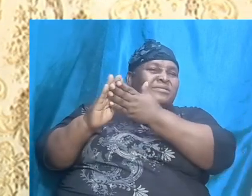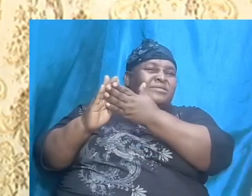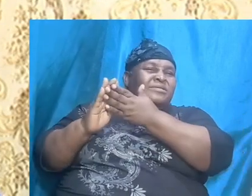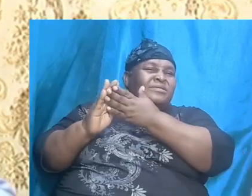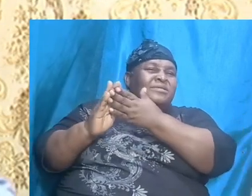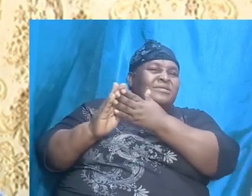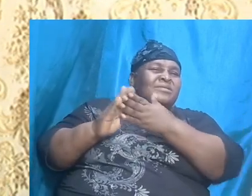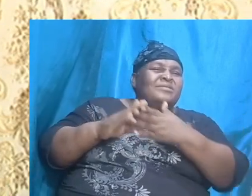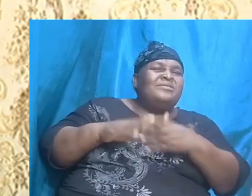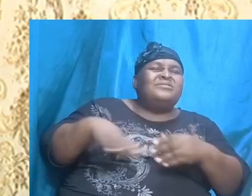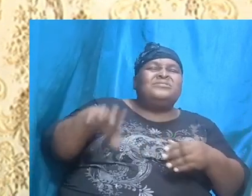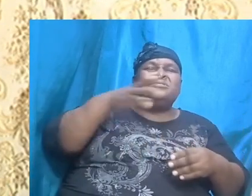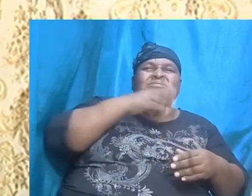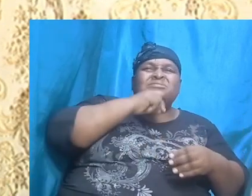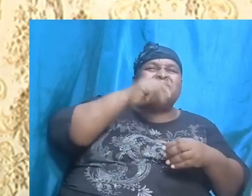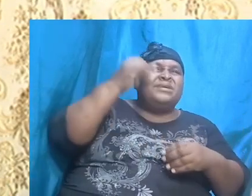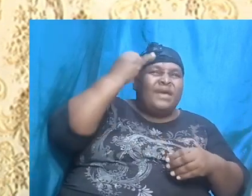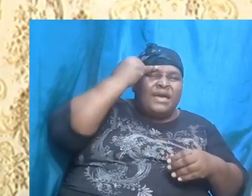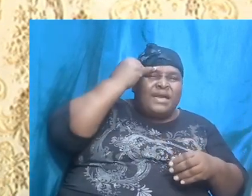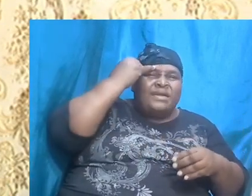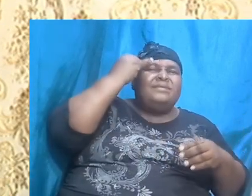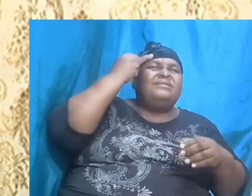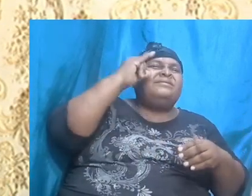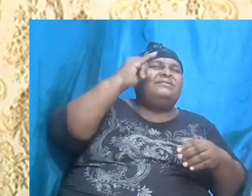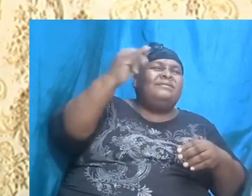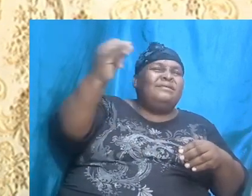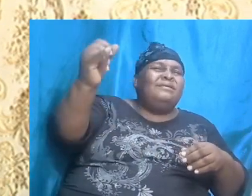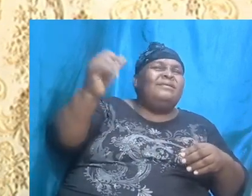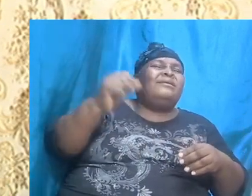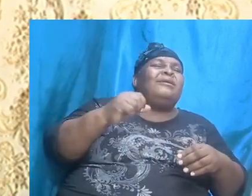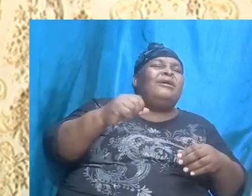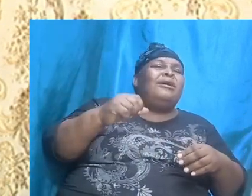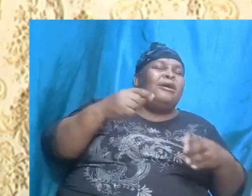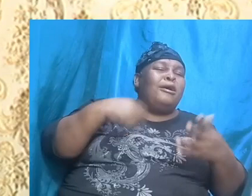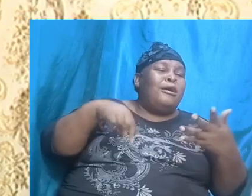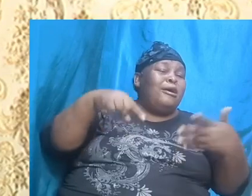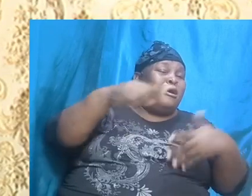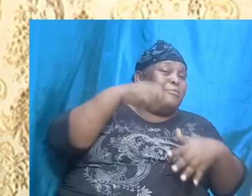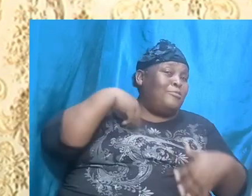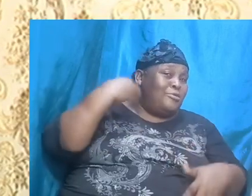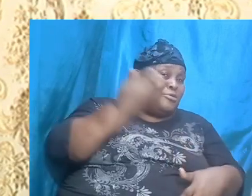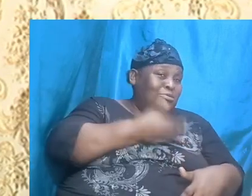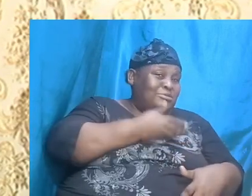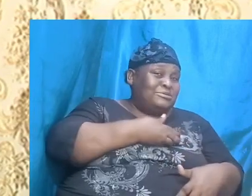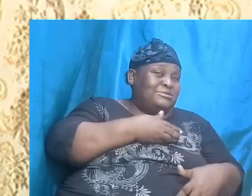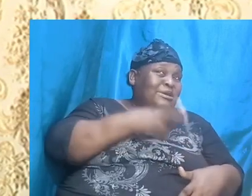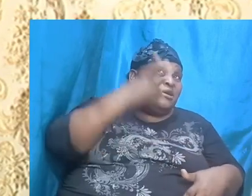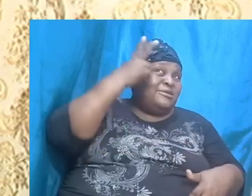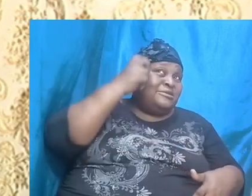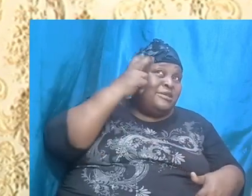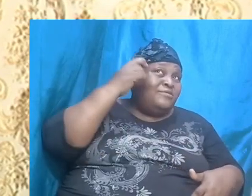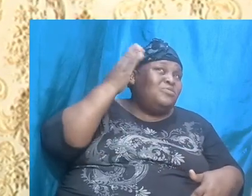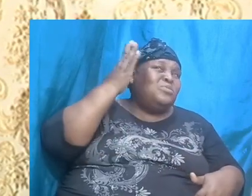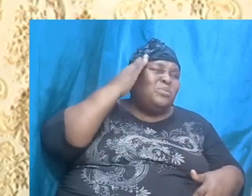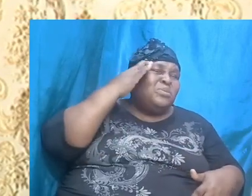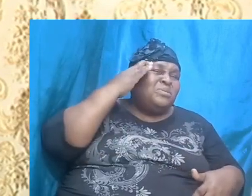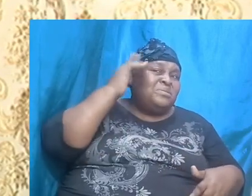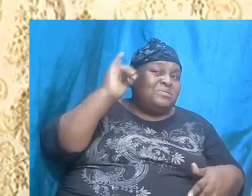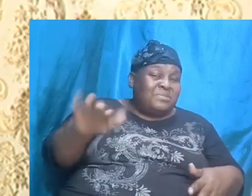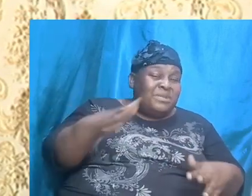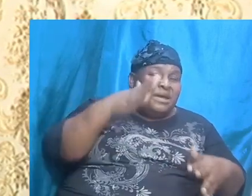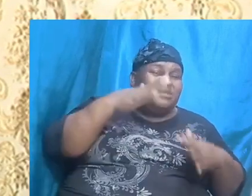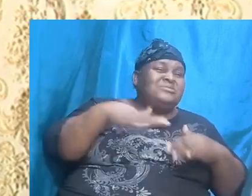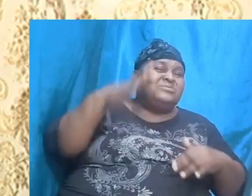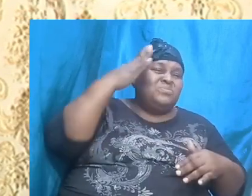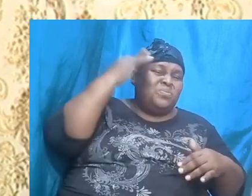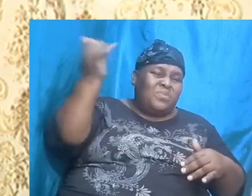the whole idea of unity among us. Amen. And the enemy knows that. Amen. And that is why he tries so hard to